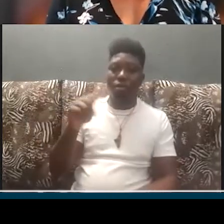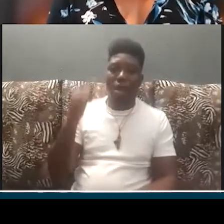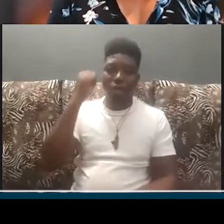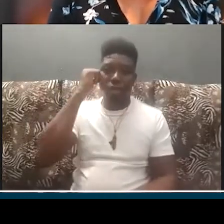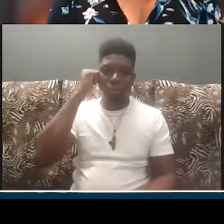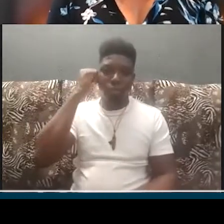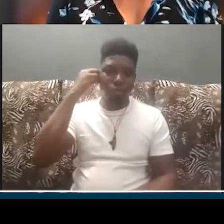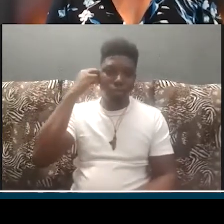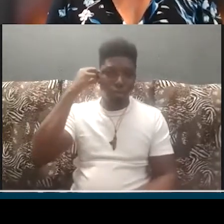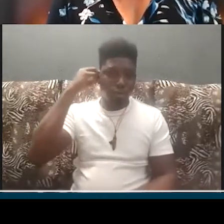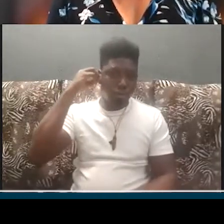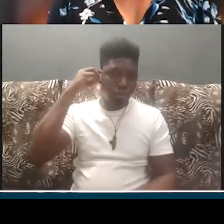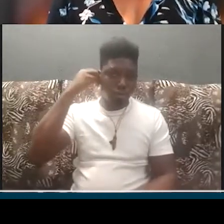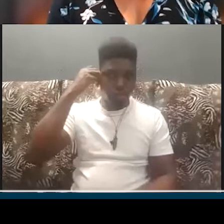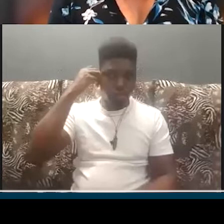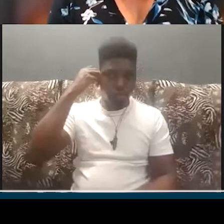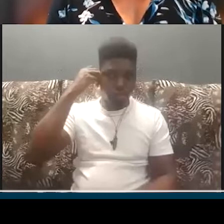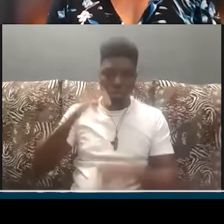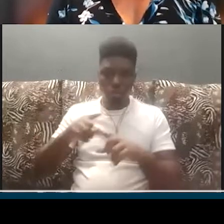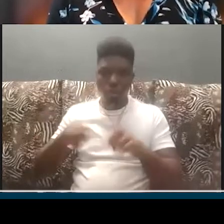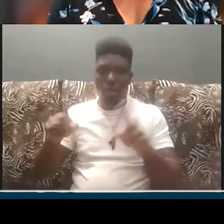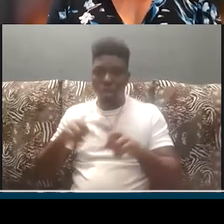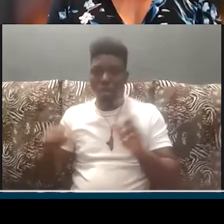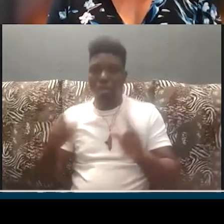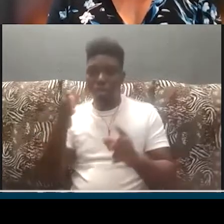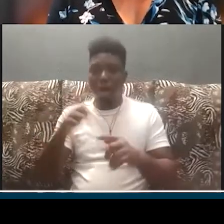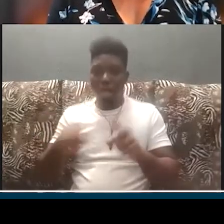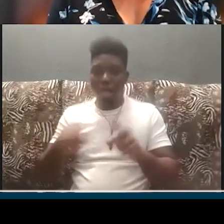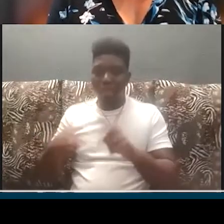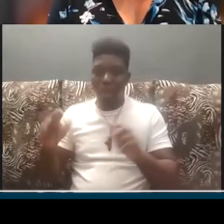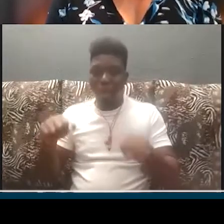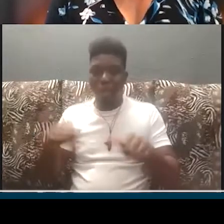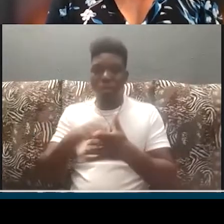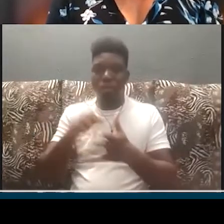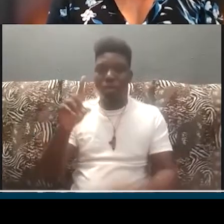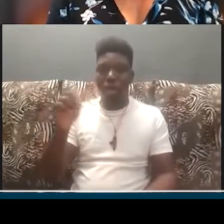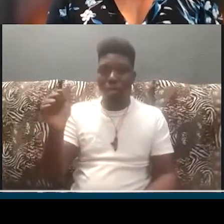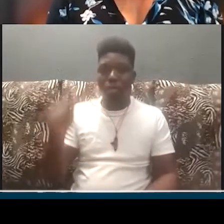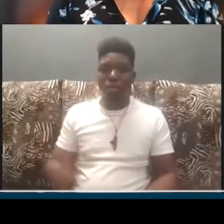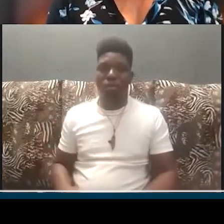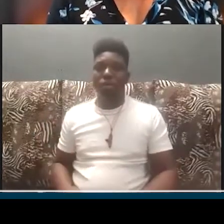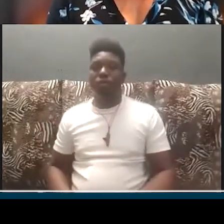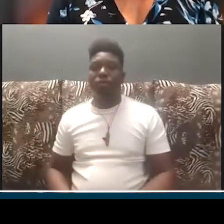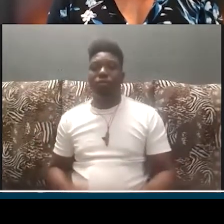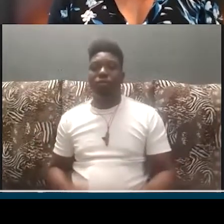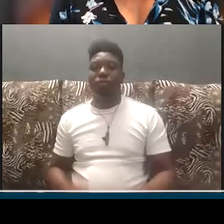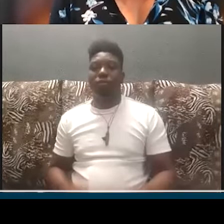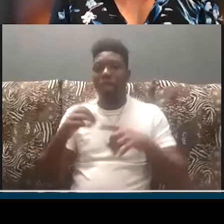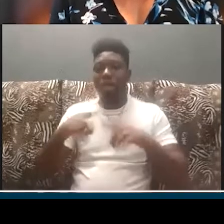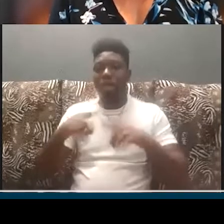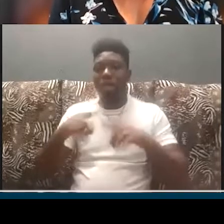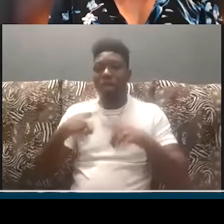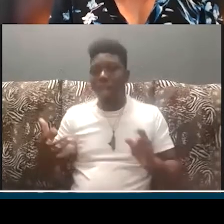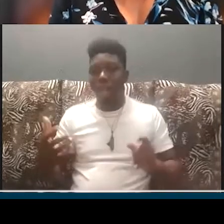race, gender, you know, on a culture. There's so many different things. And we